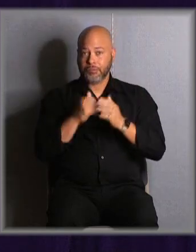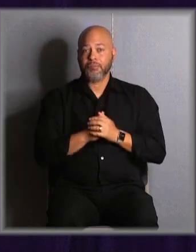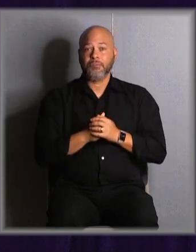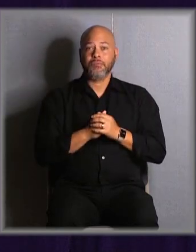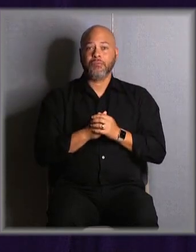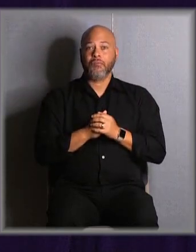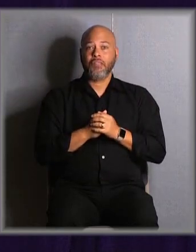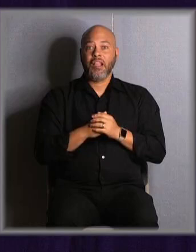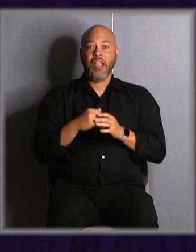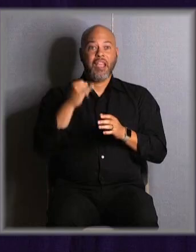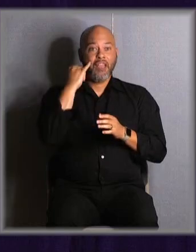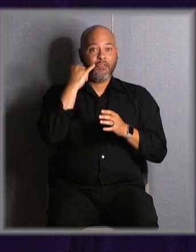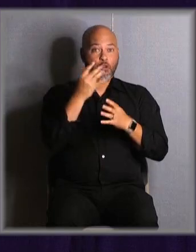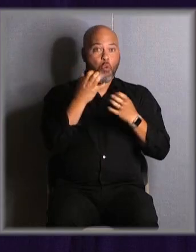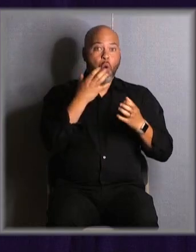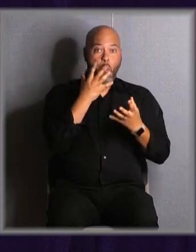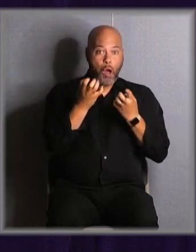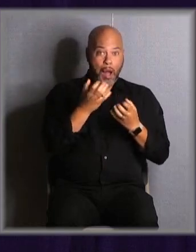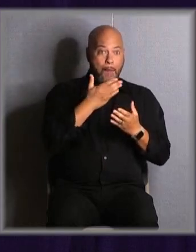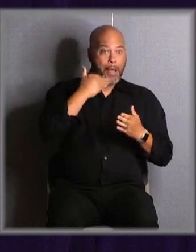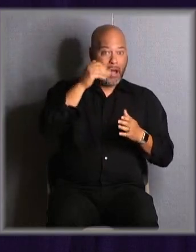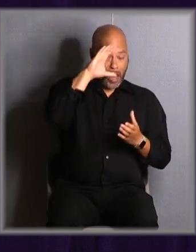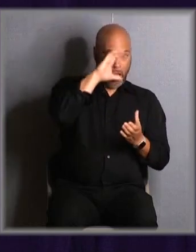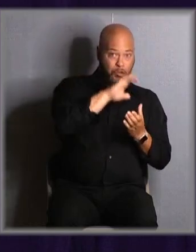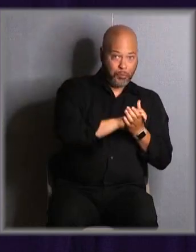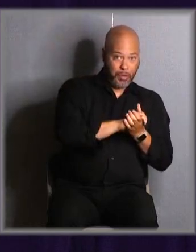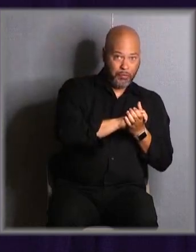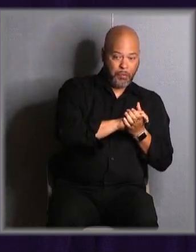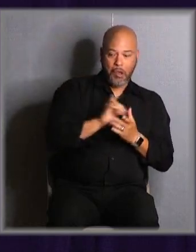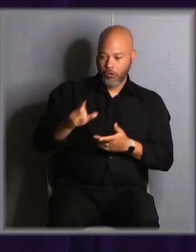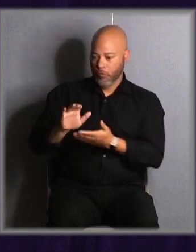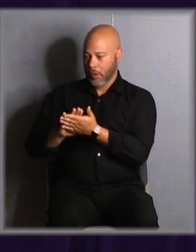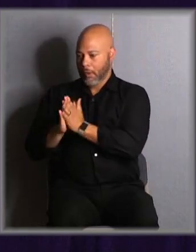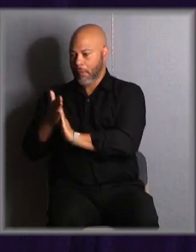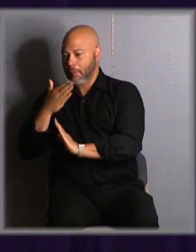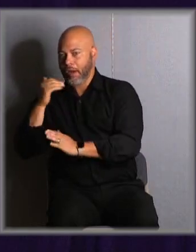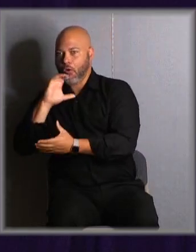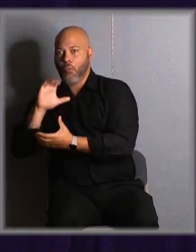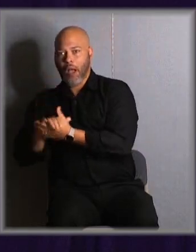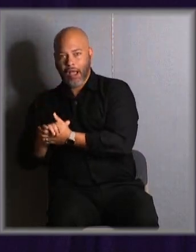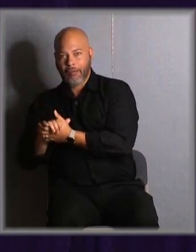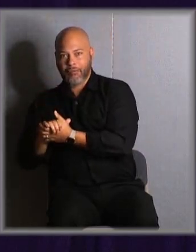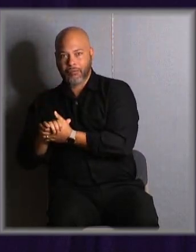If you want a better husband, become a better wife.